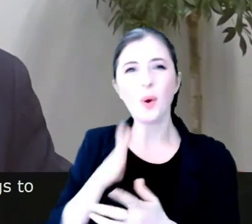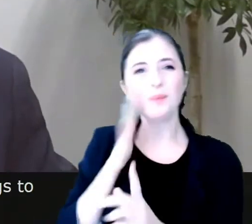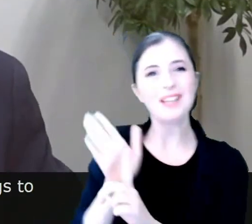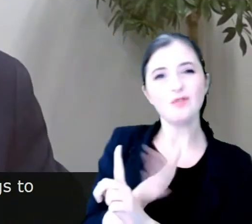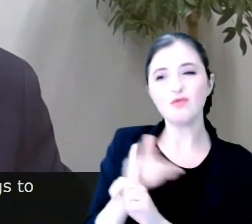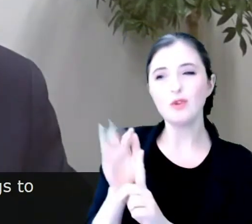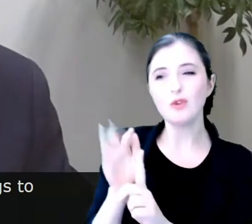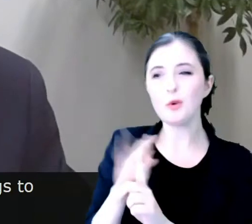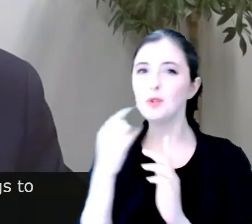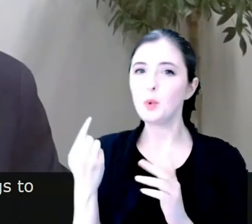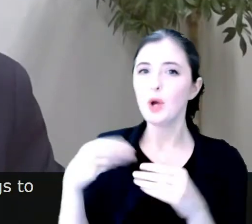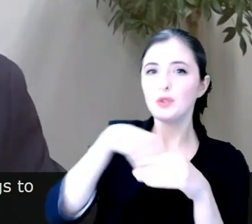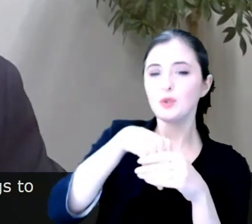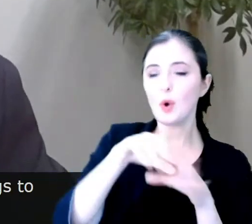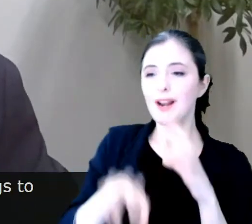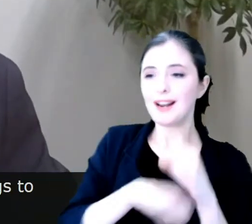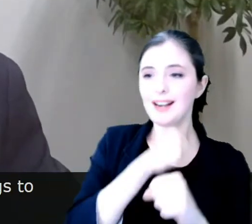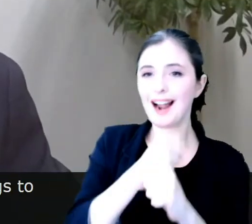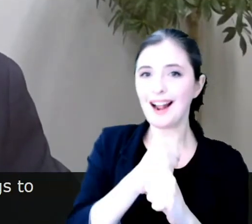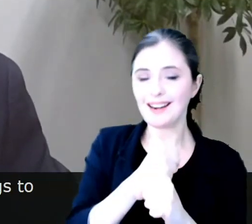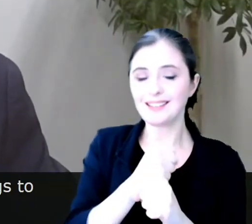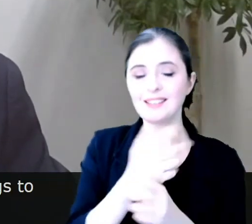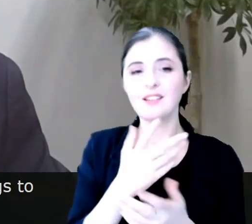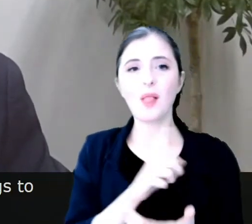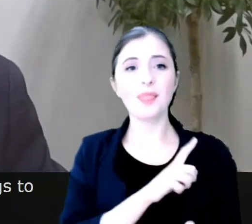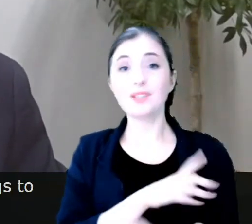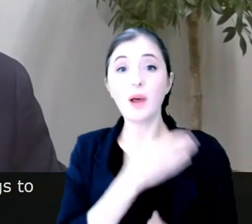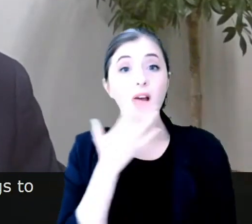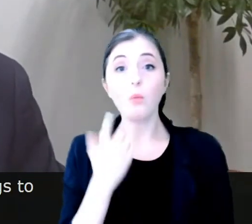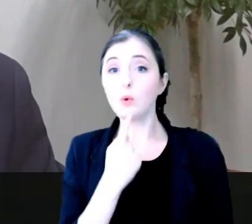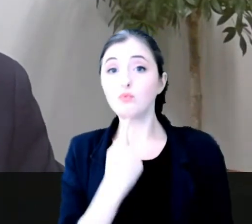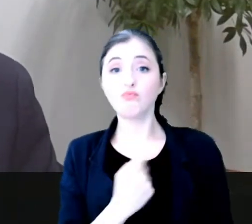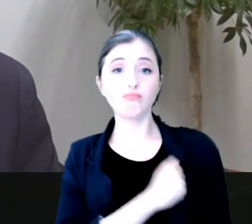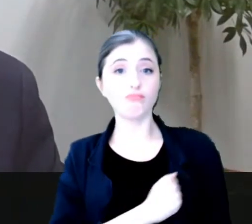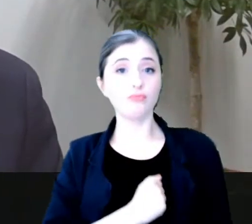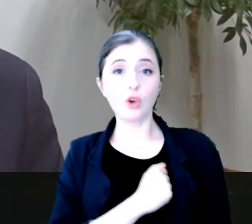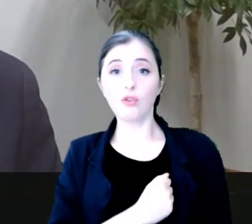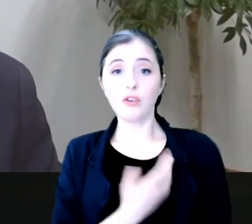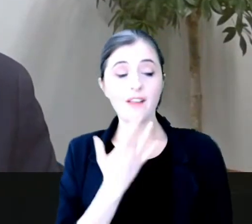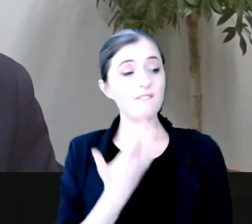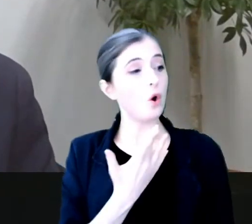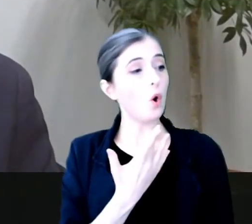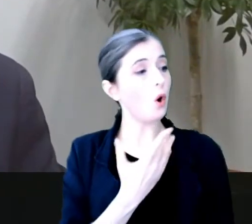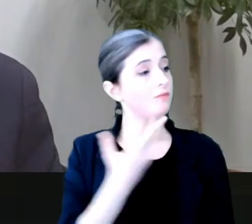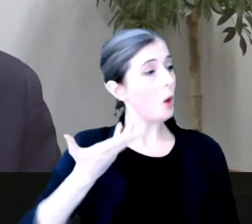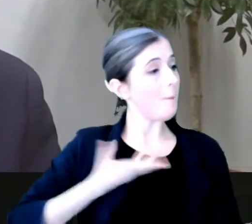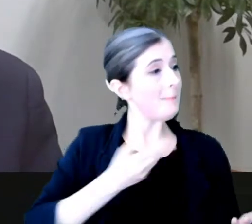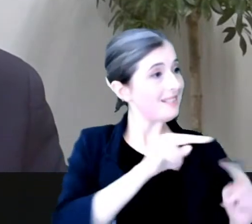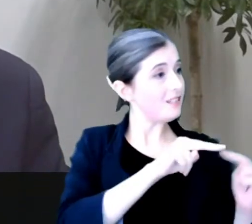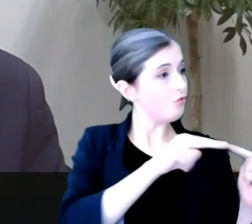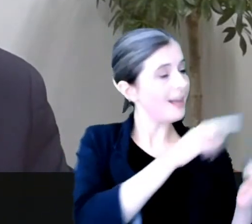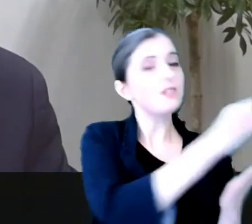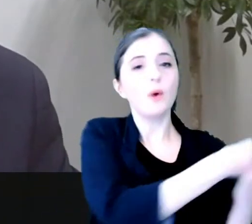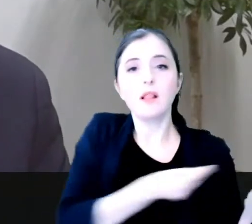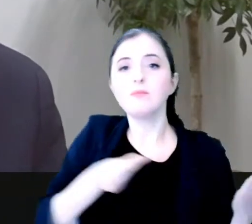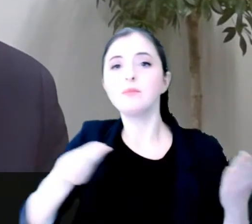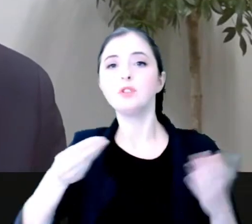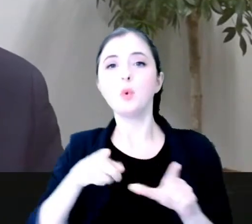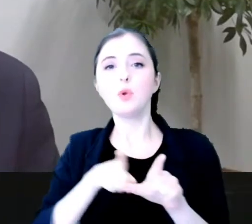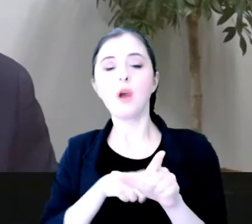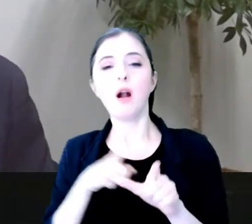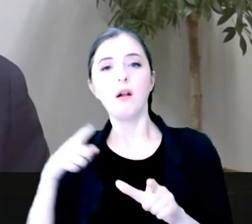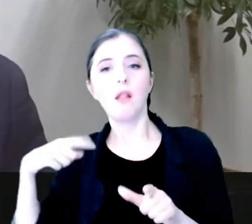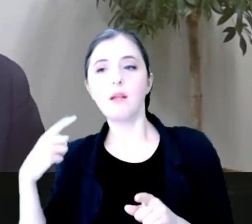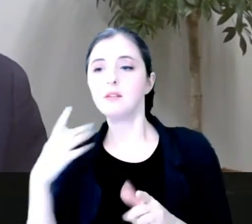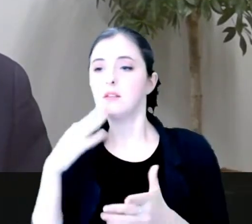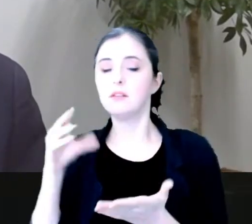why I'm not going to apologise for diverting business rates to the Young Londoners Fund and to England's first violence reduction